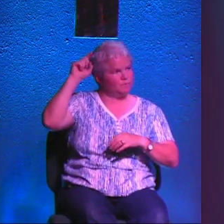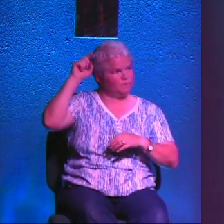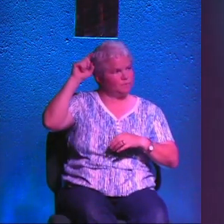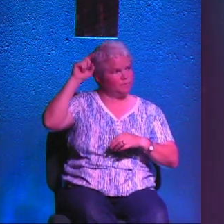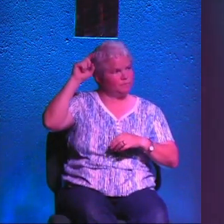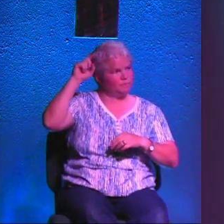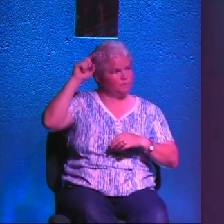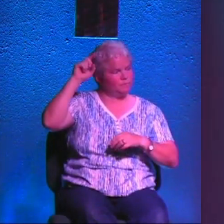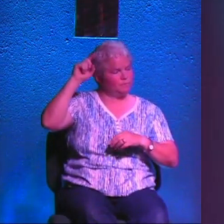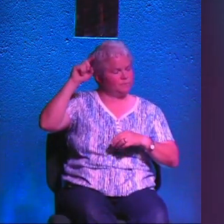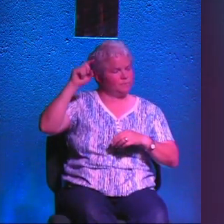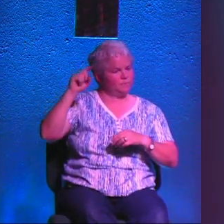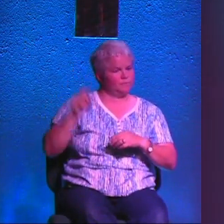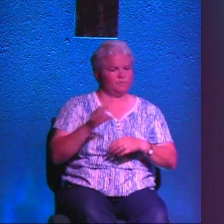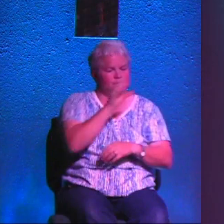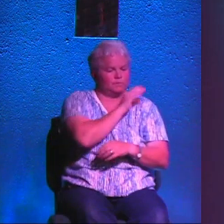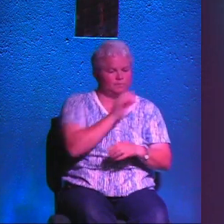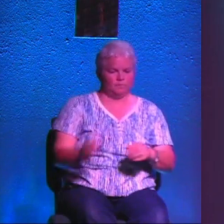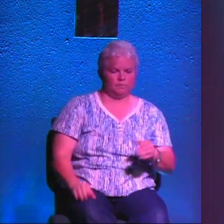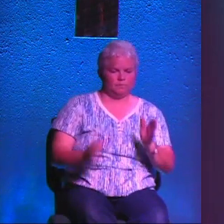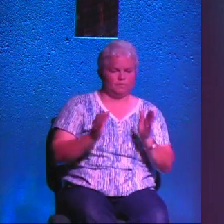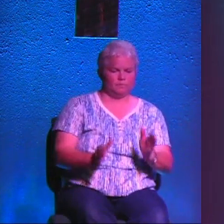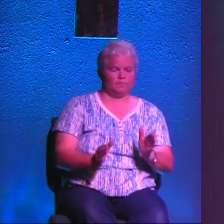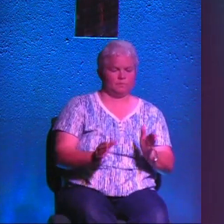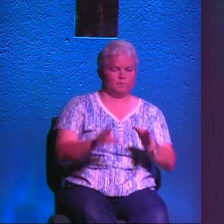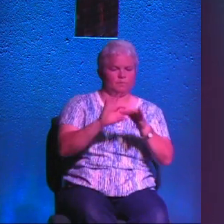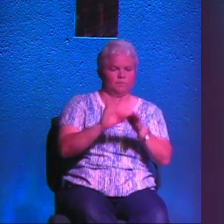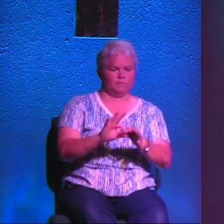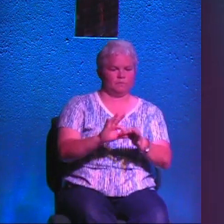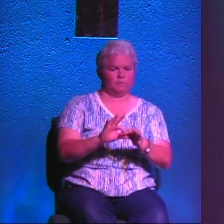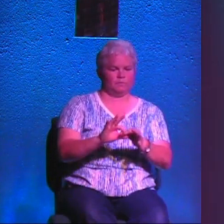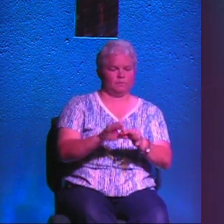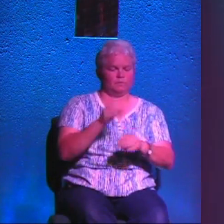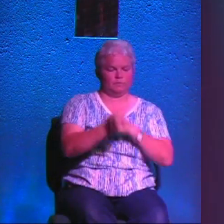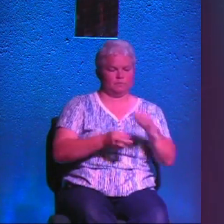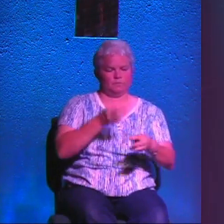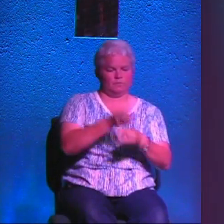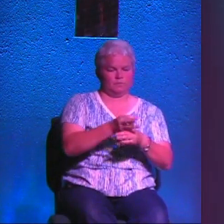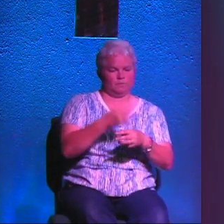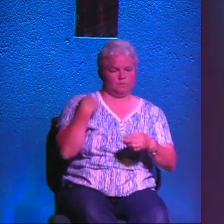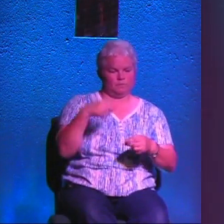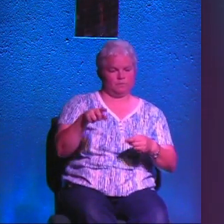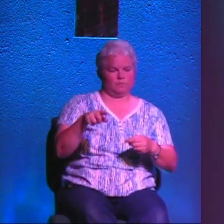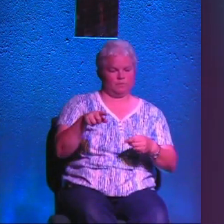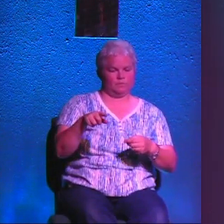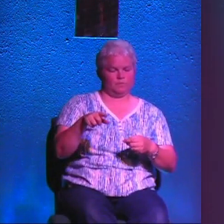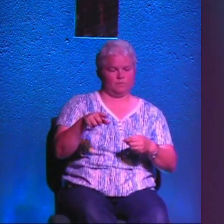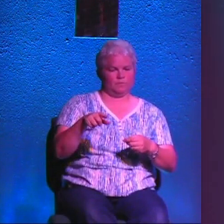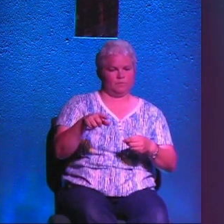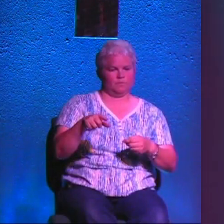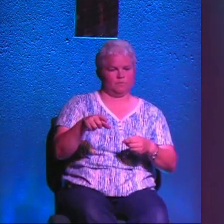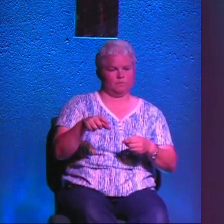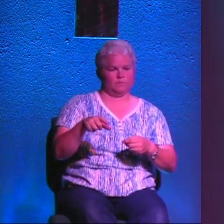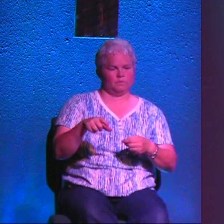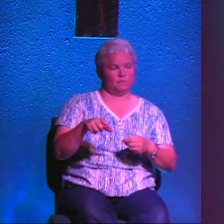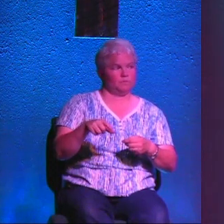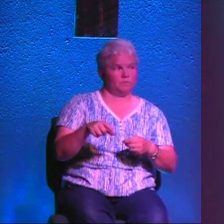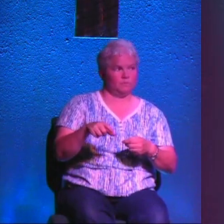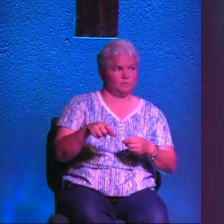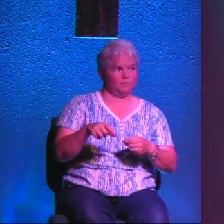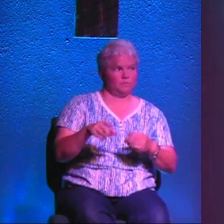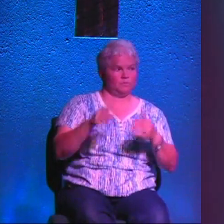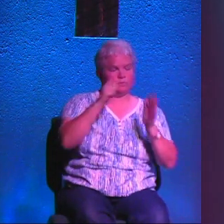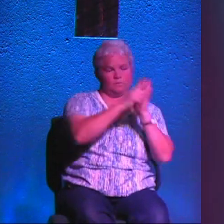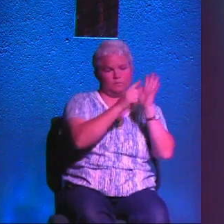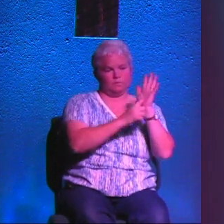understand is that when we become a Christian, our connection with the worldly, religious, legal